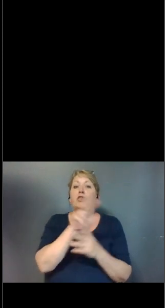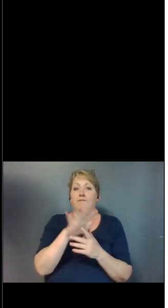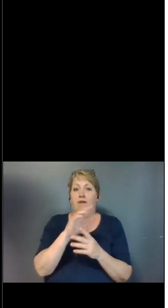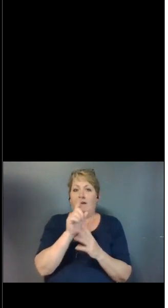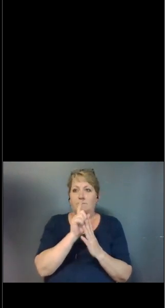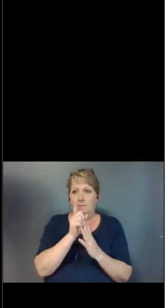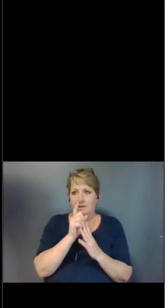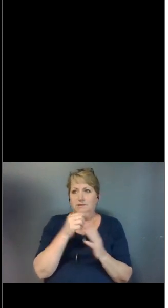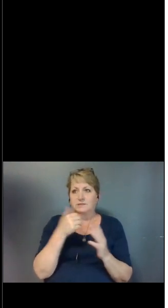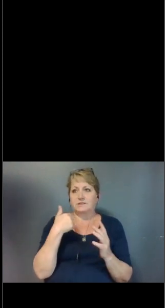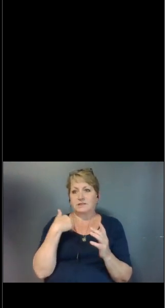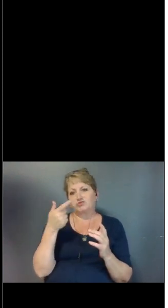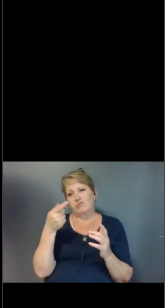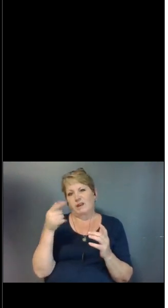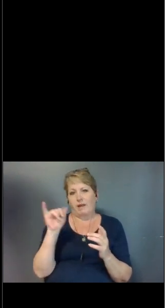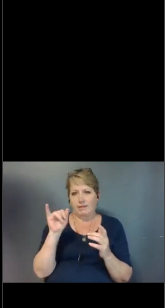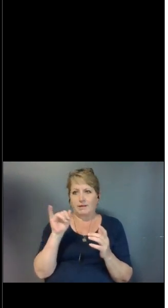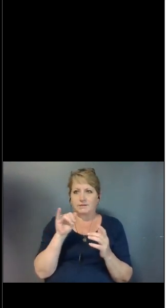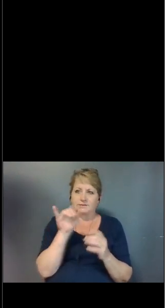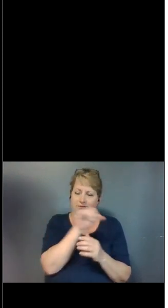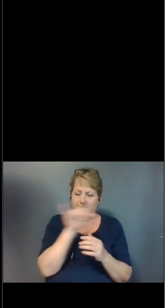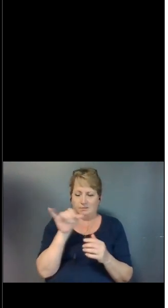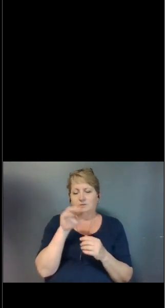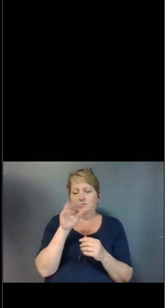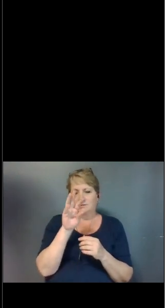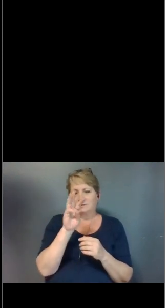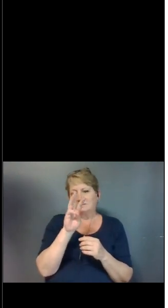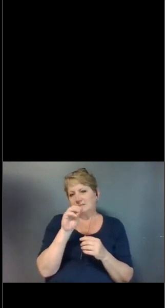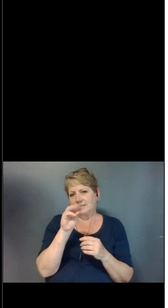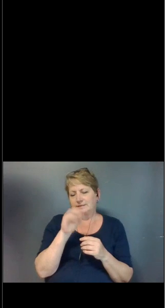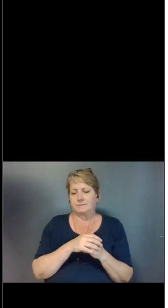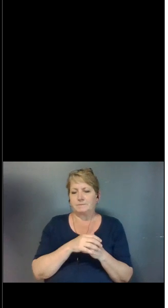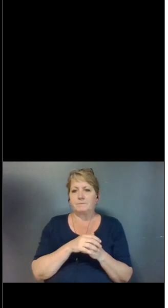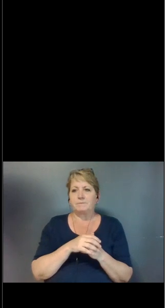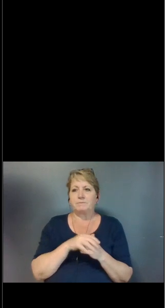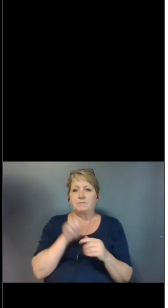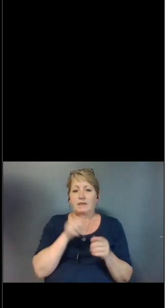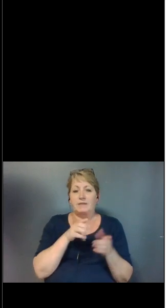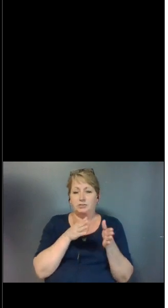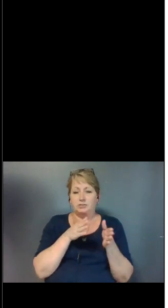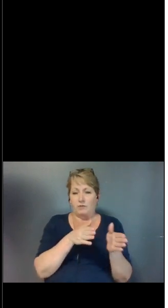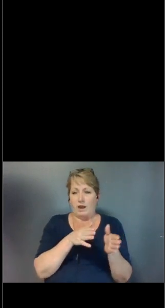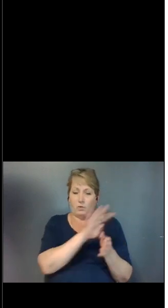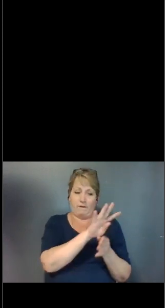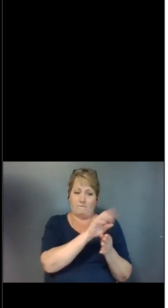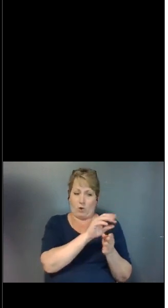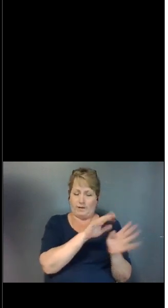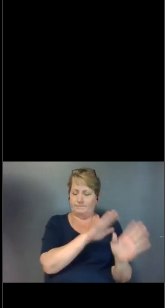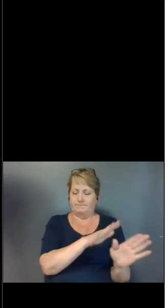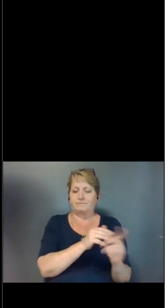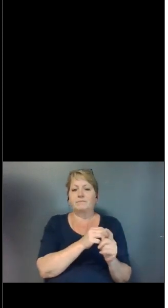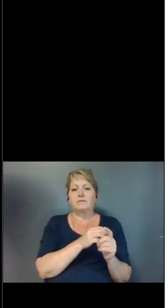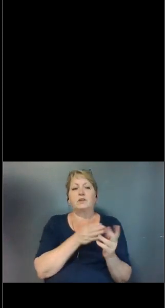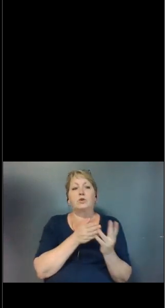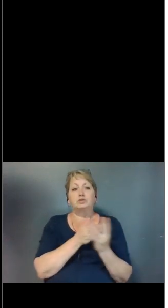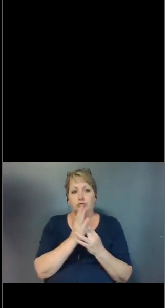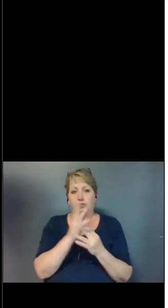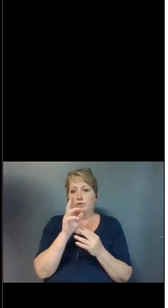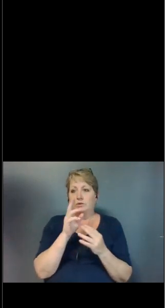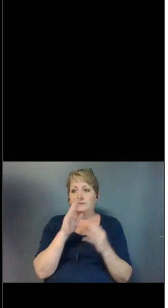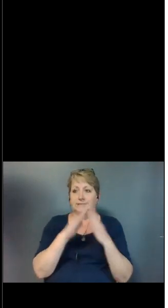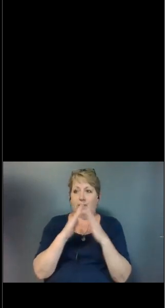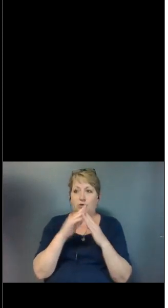Island, as does Route 60. This route, Route 40, passes through downtown Niagara Falls and terminates